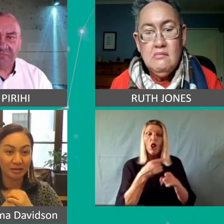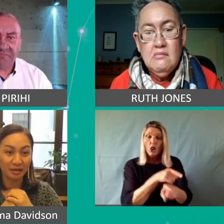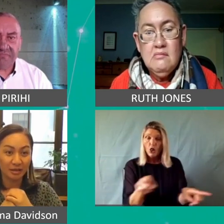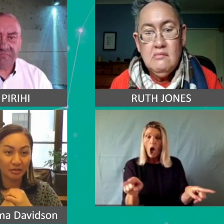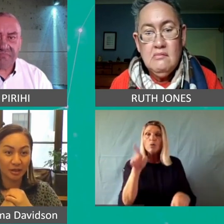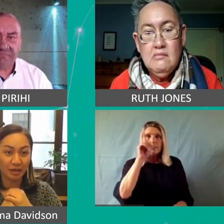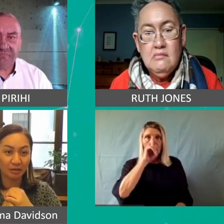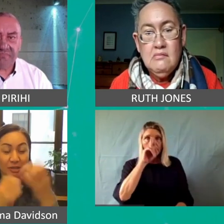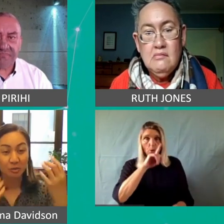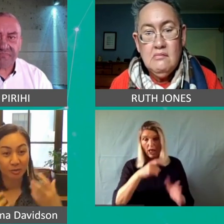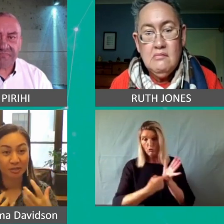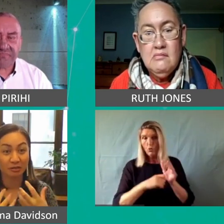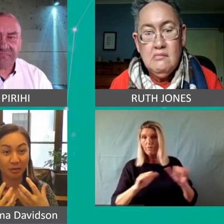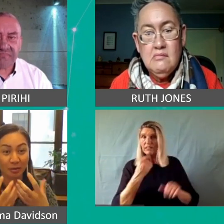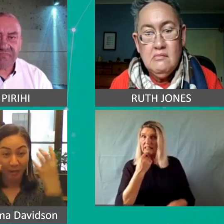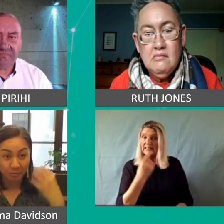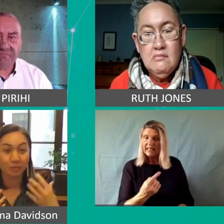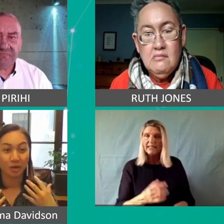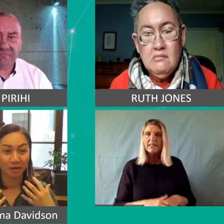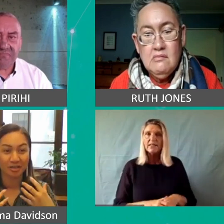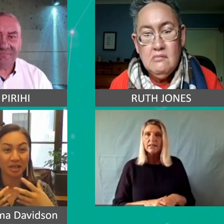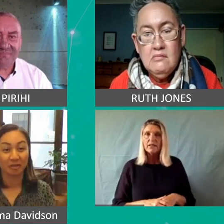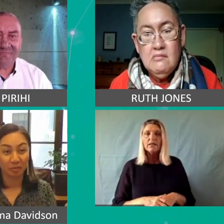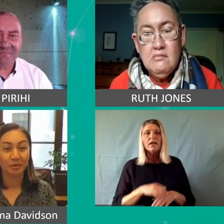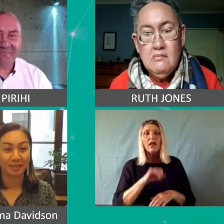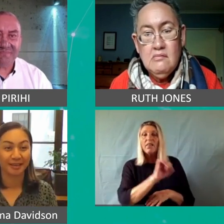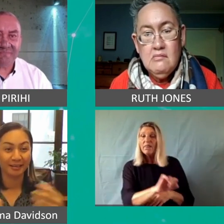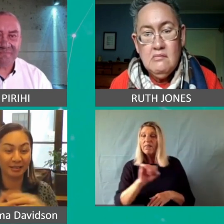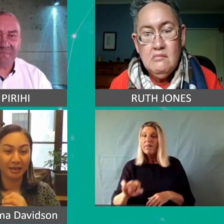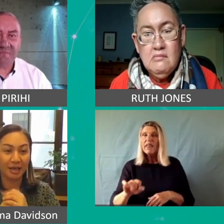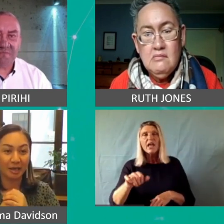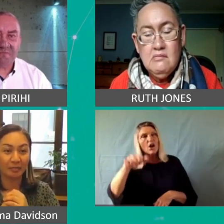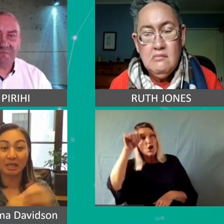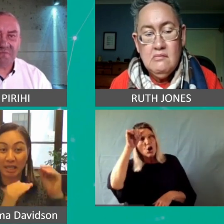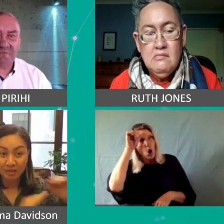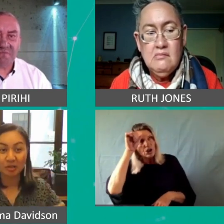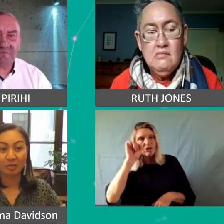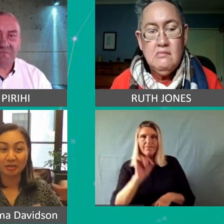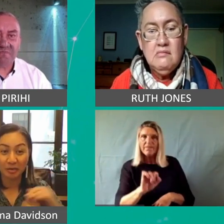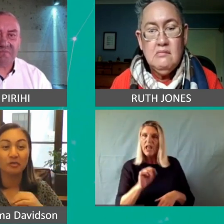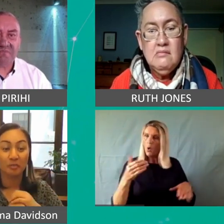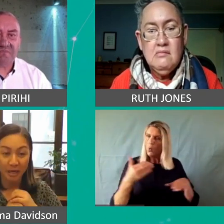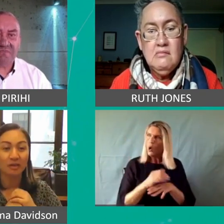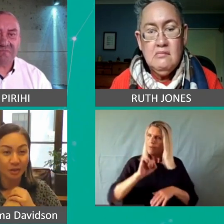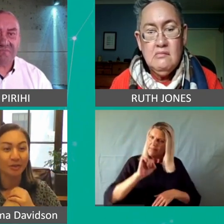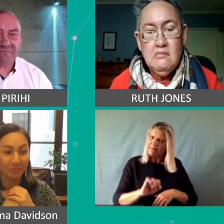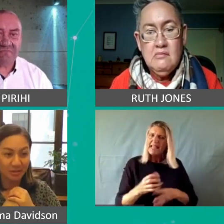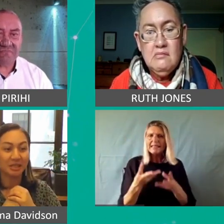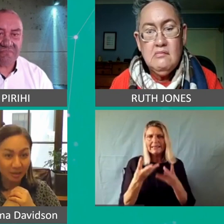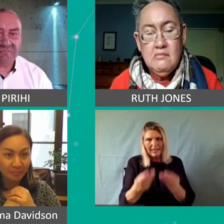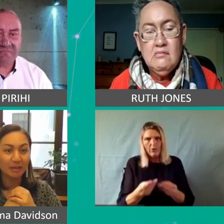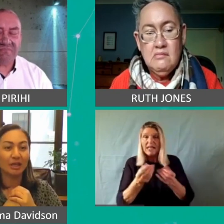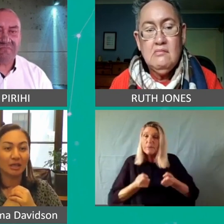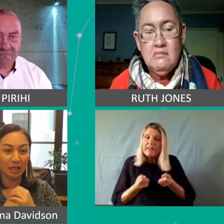out, the resources of both people, knowledge and pūtea needs to be devolved back to